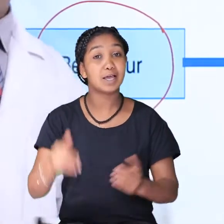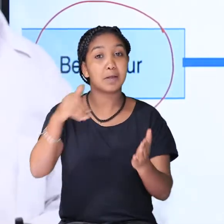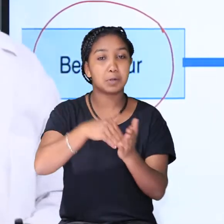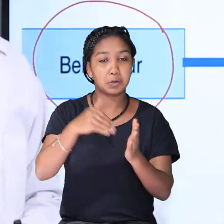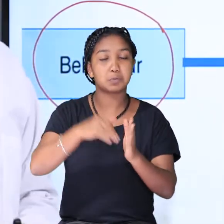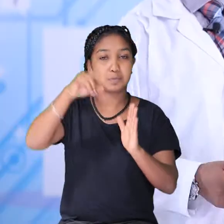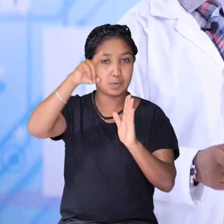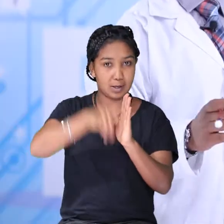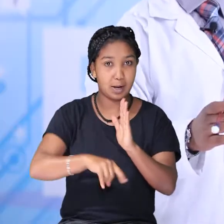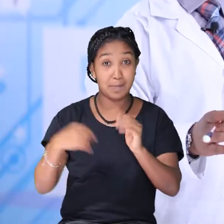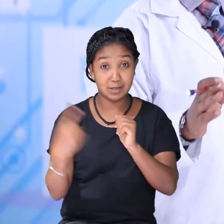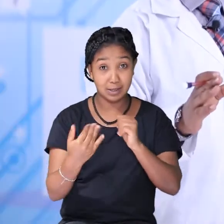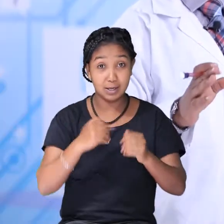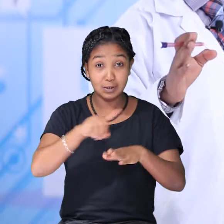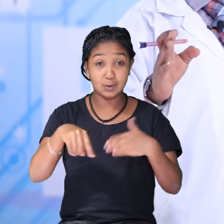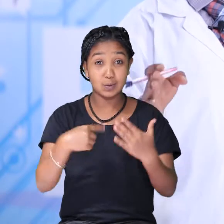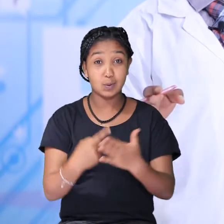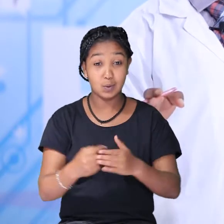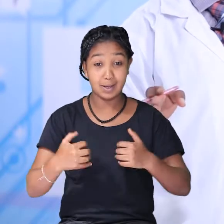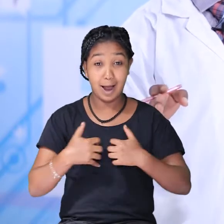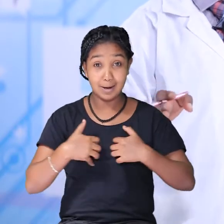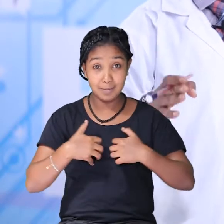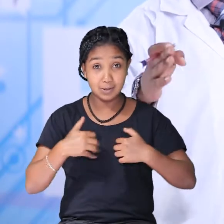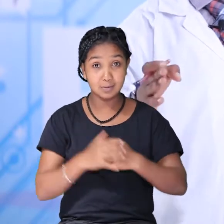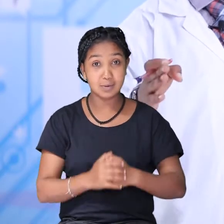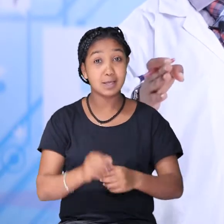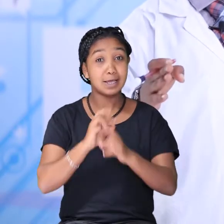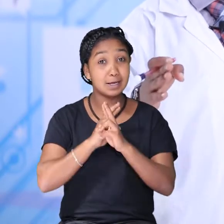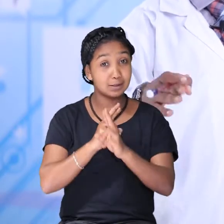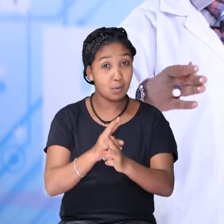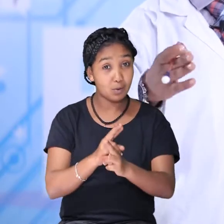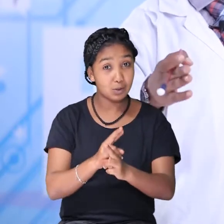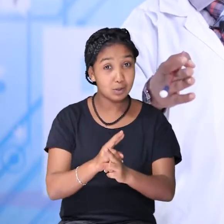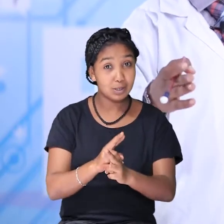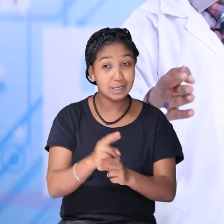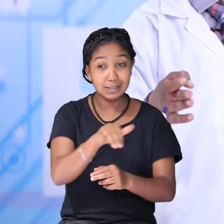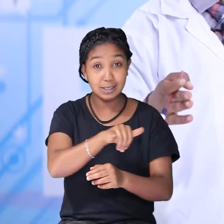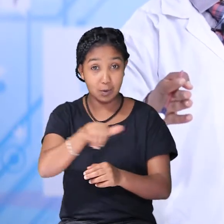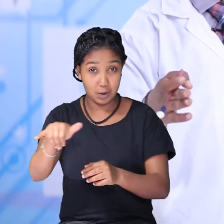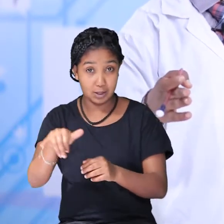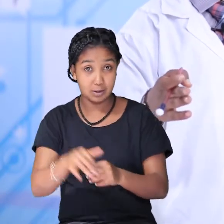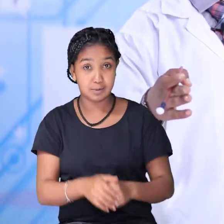repetition. So when animals respond in such a way,